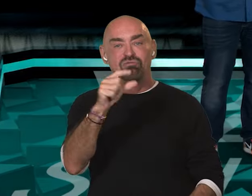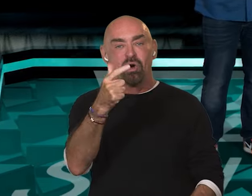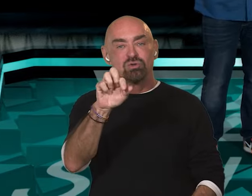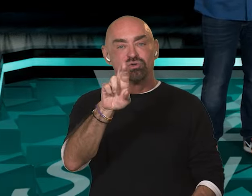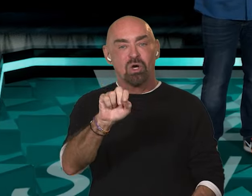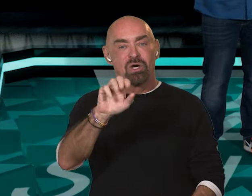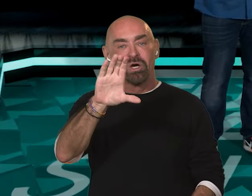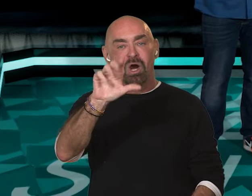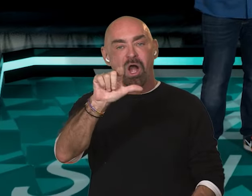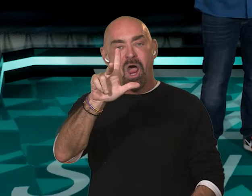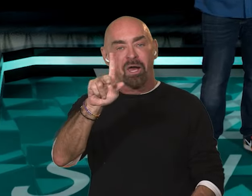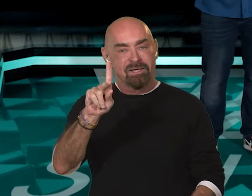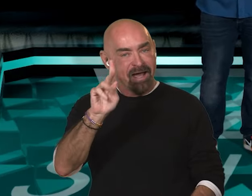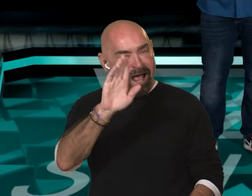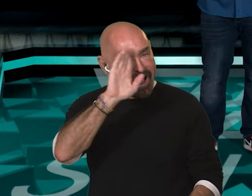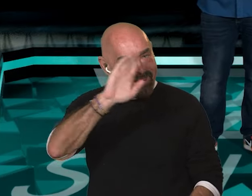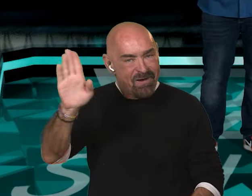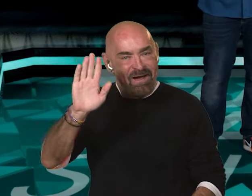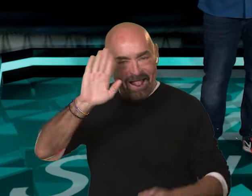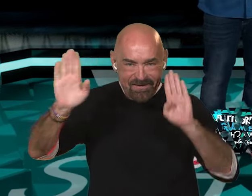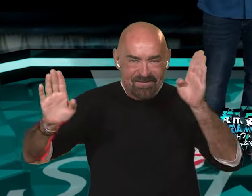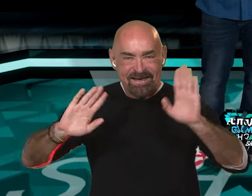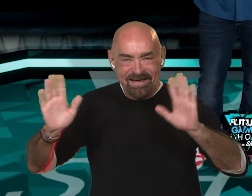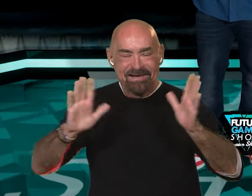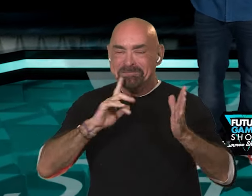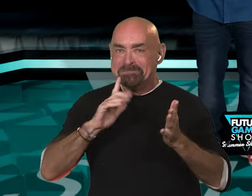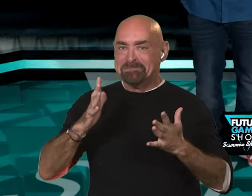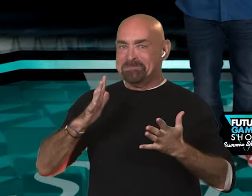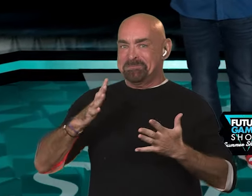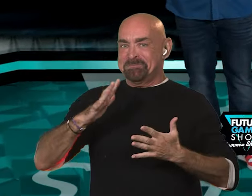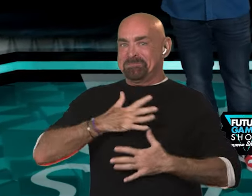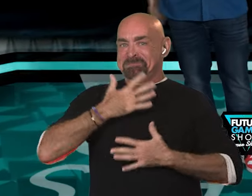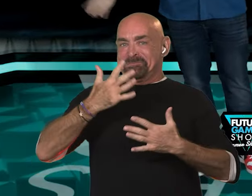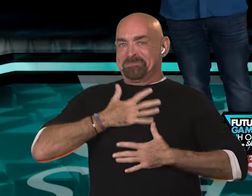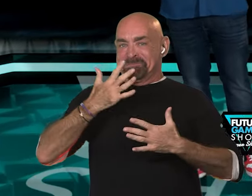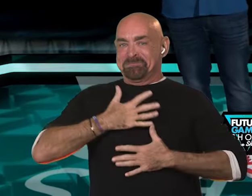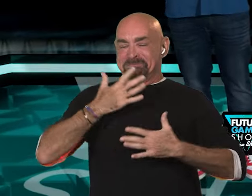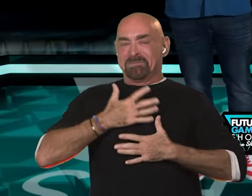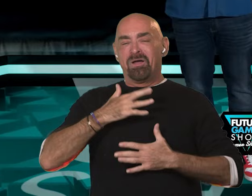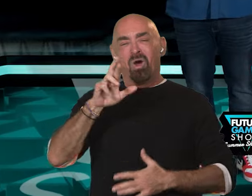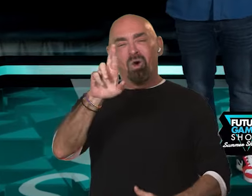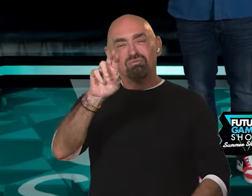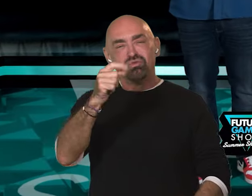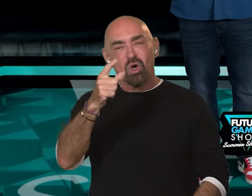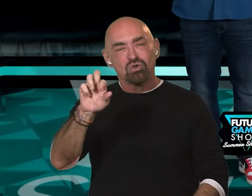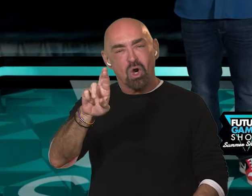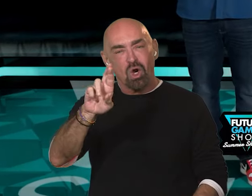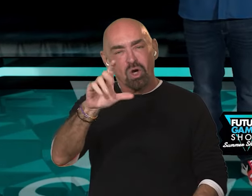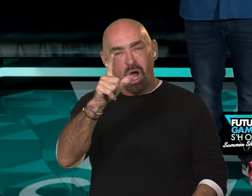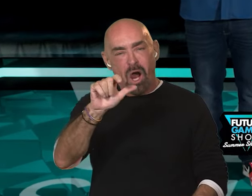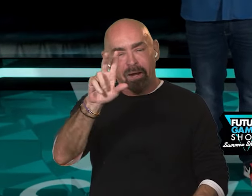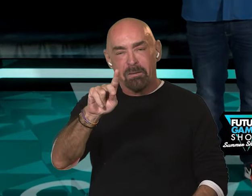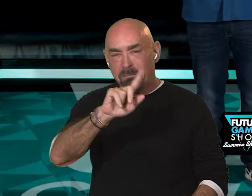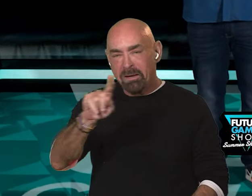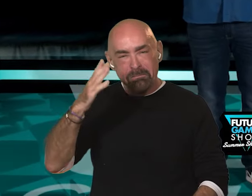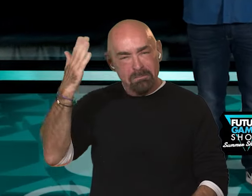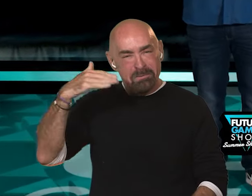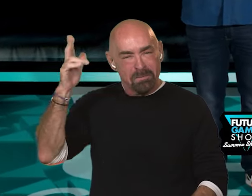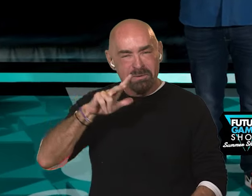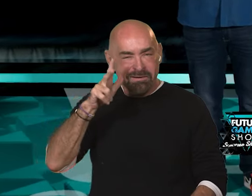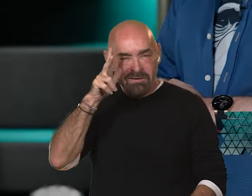Clark. Howdy, Roger. Howdy, Britt. Pleasure to be here. I'm Roger Clark, though you may know me best as the lovable rogue